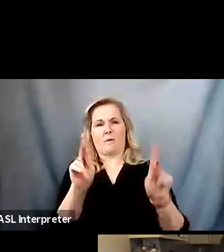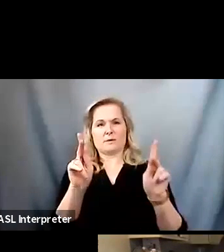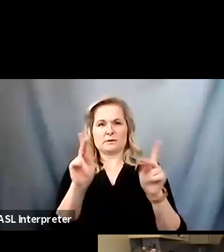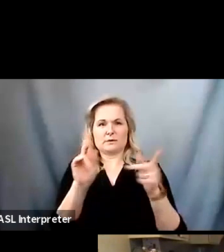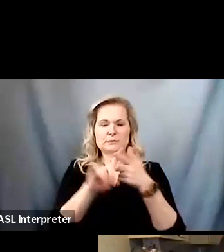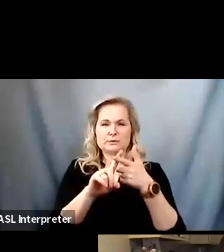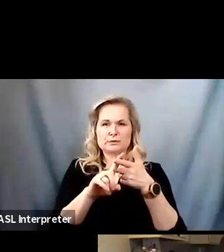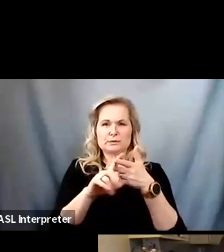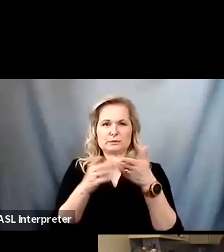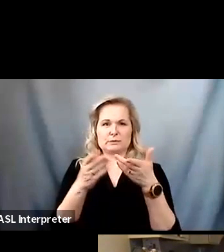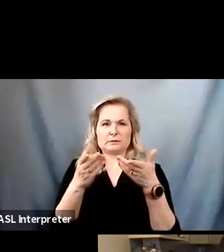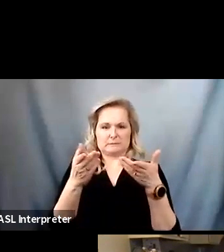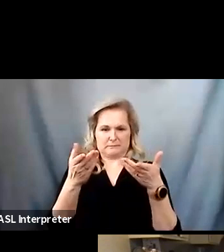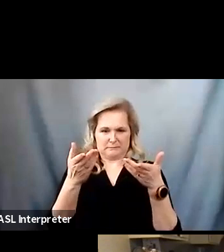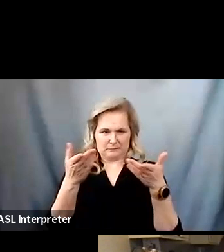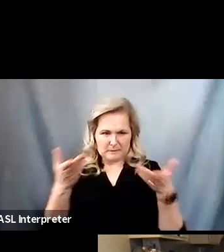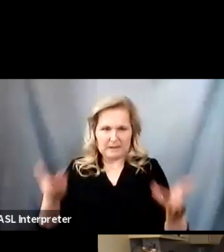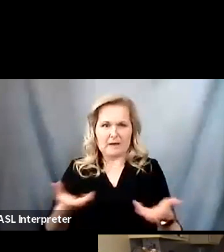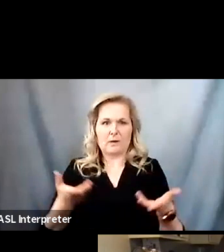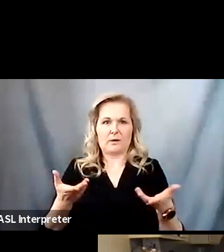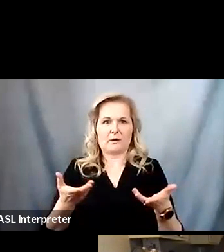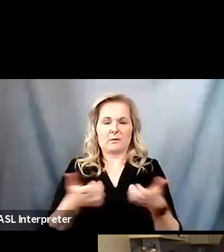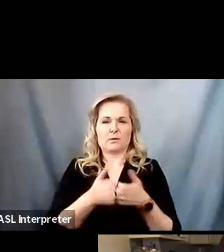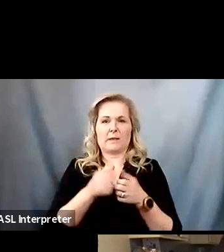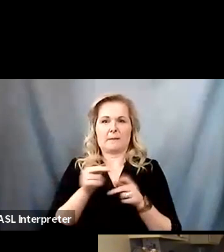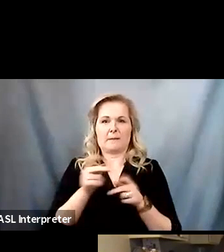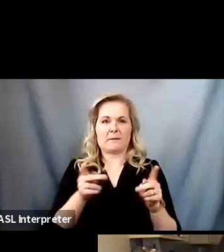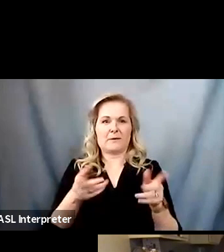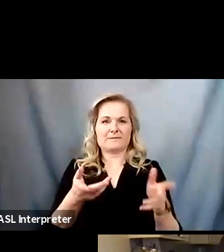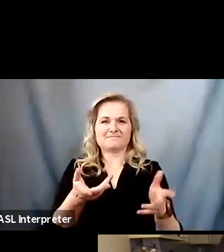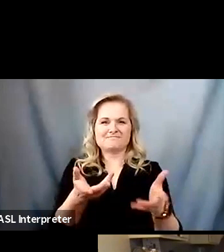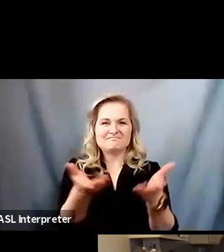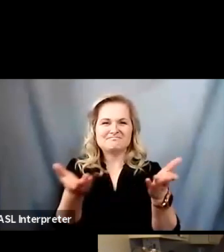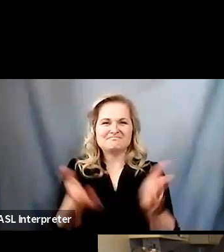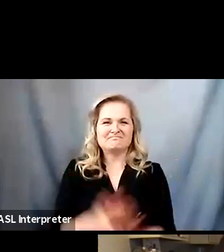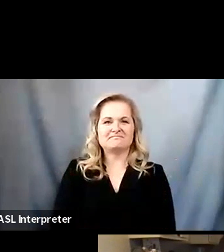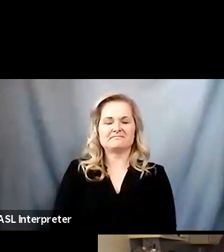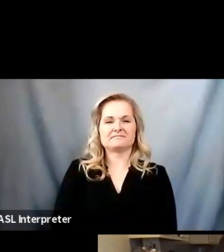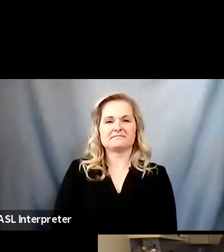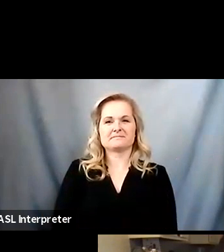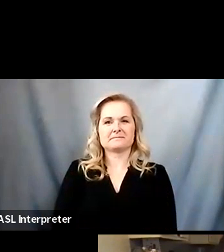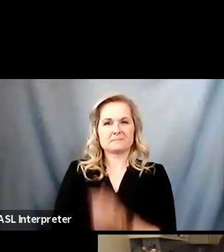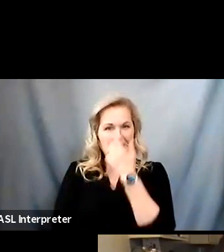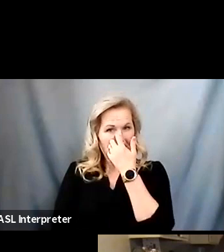be with people. Merci, thank you. Check.